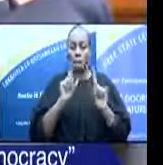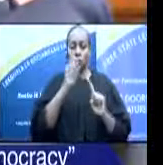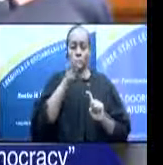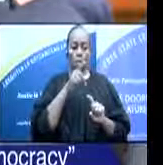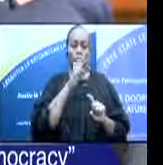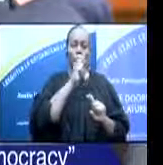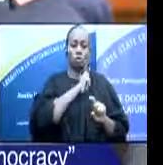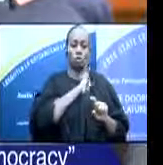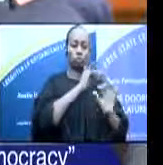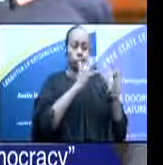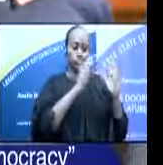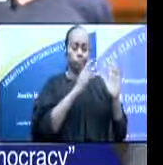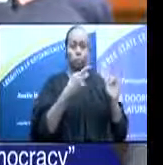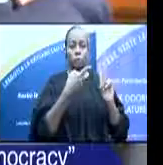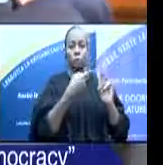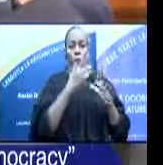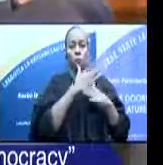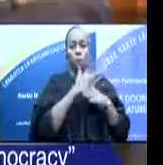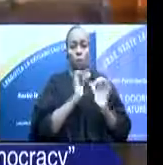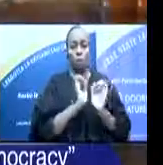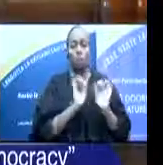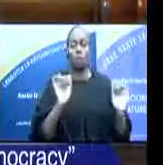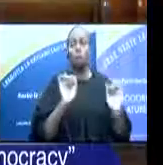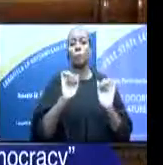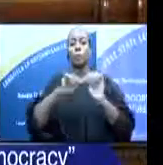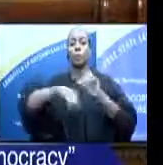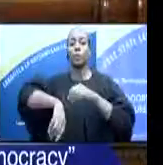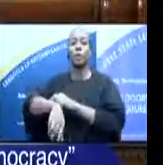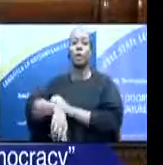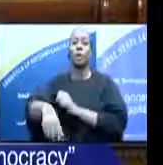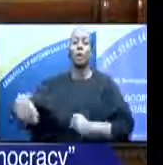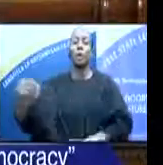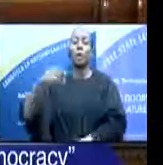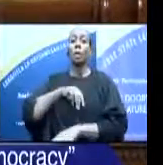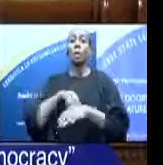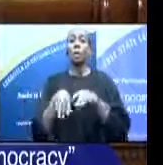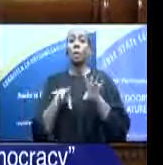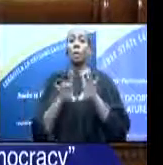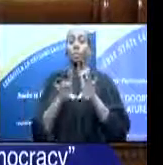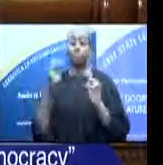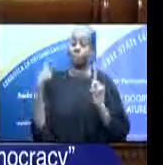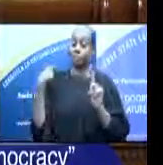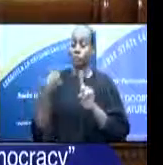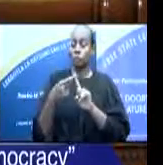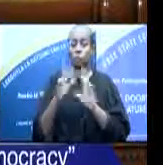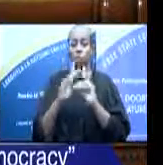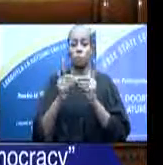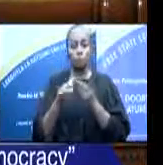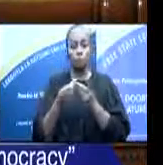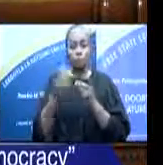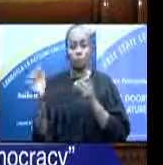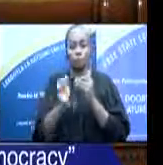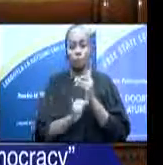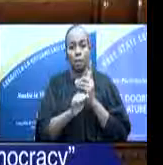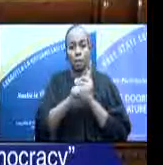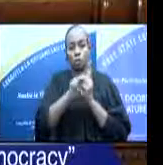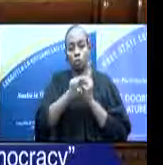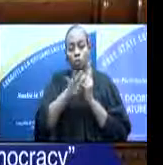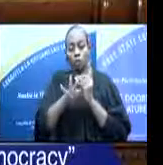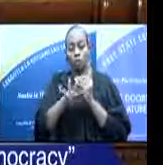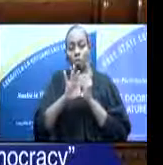Monsentshiu. Honorable Speaker, to date, the department have appointed